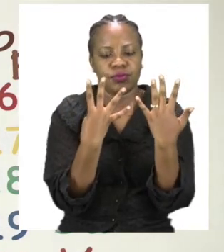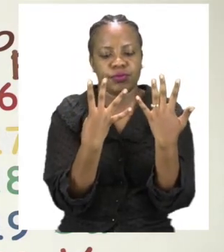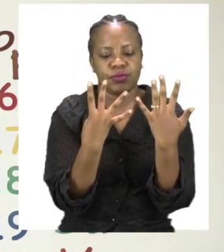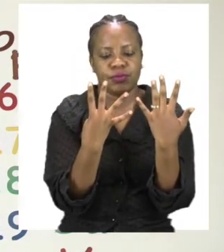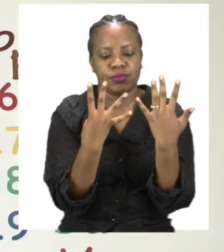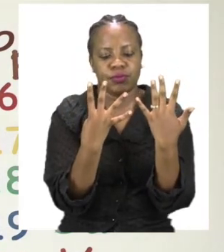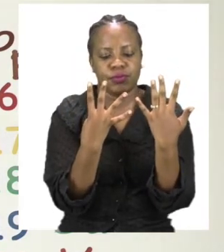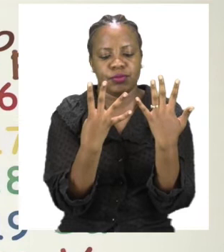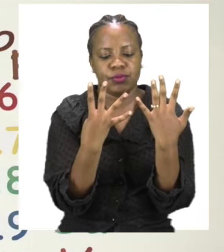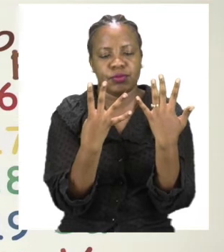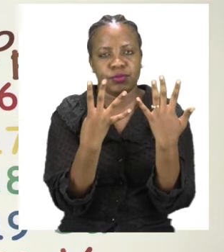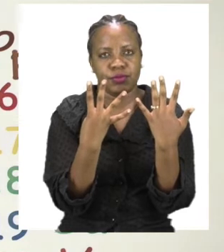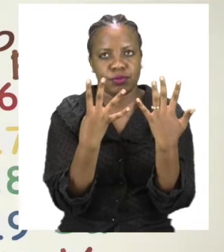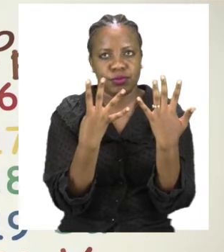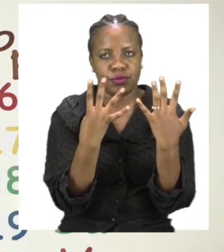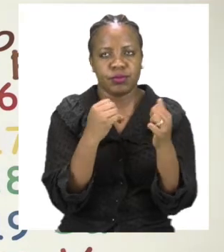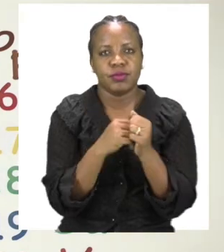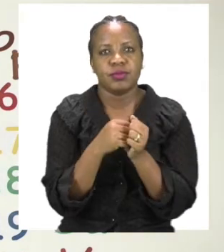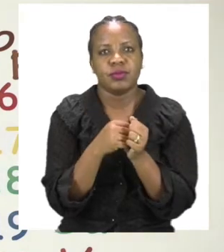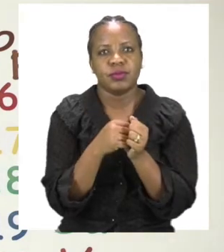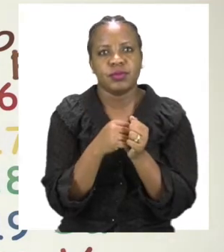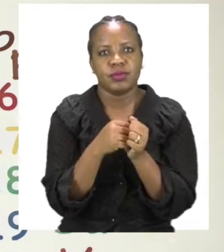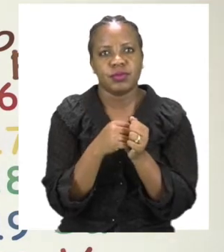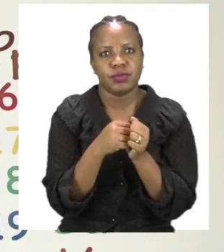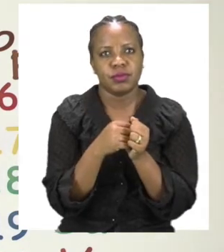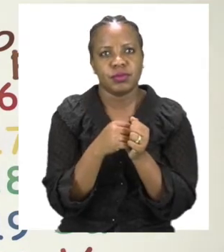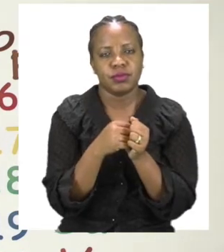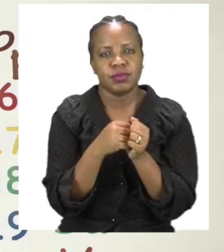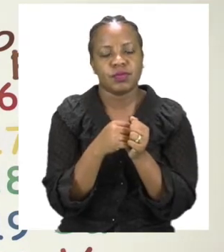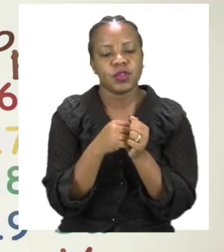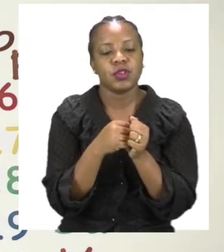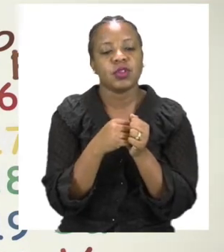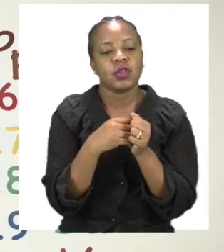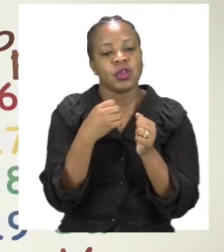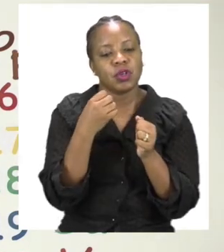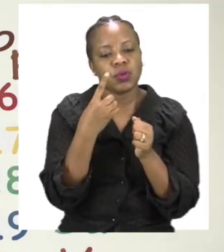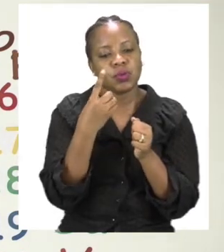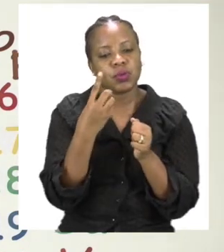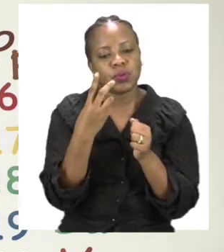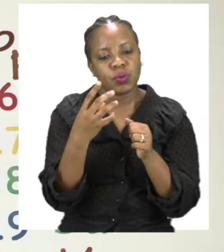have 9 on our fingers. So we are going to count on from